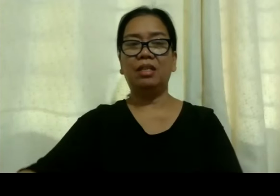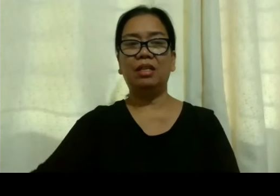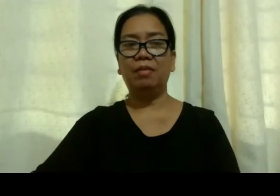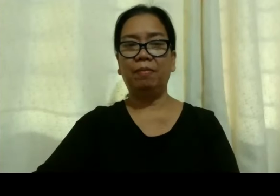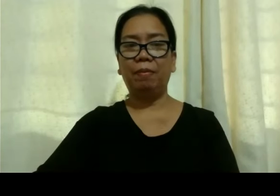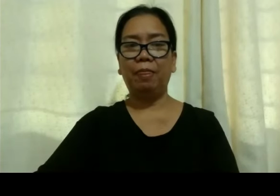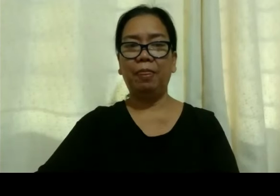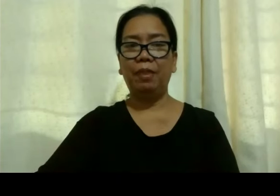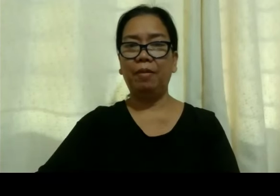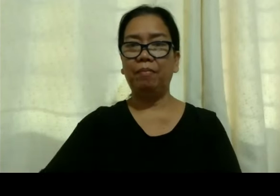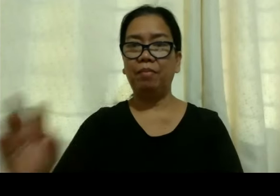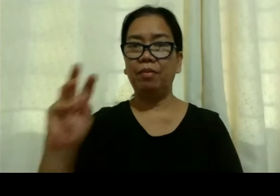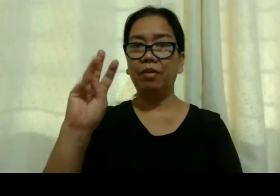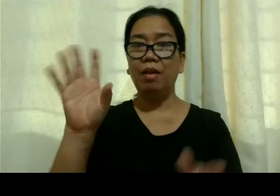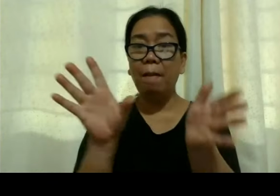Horse,